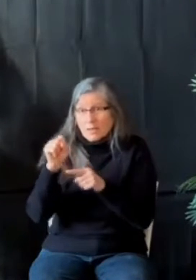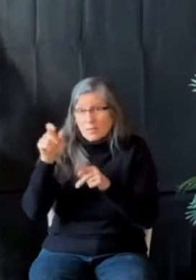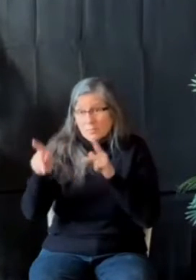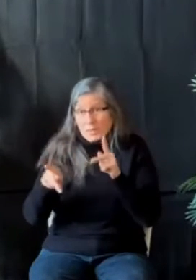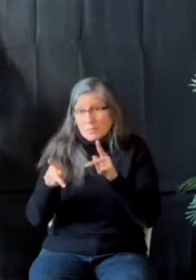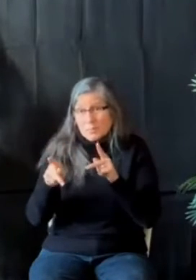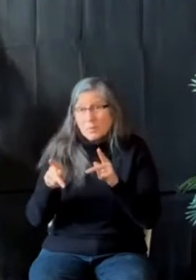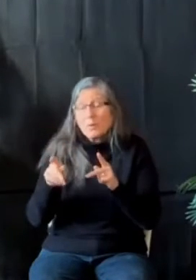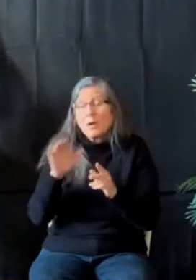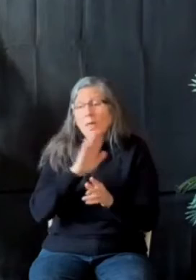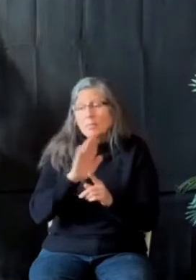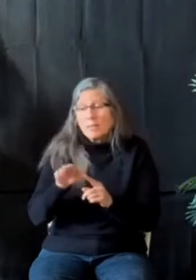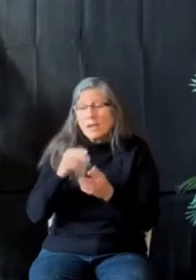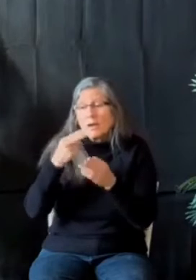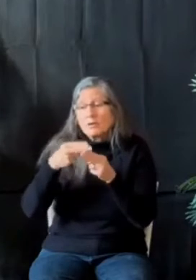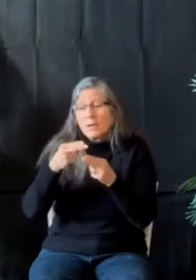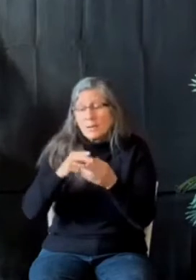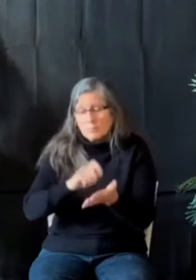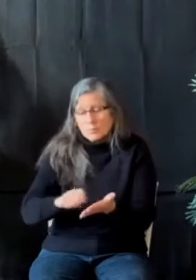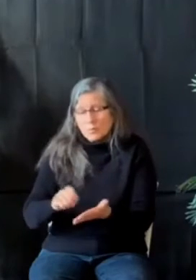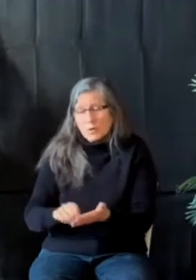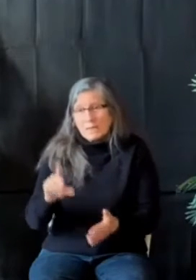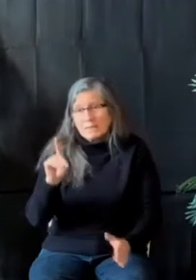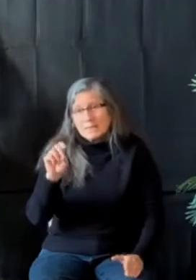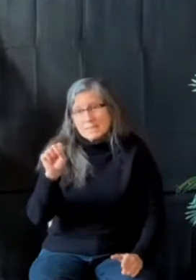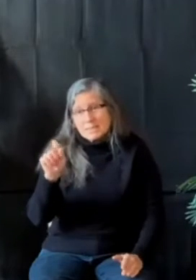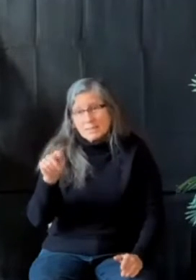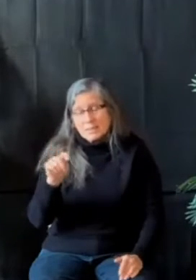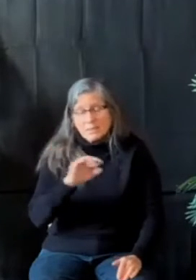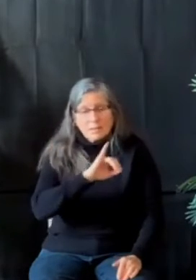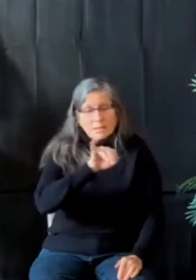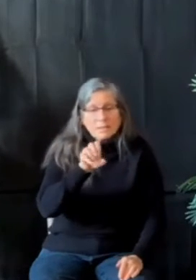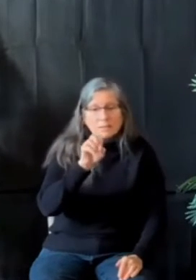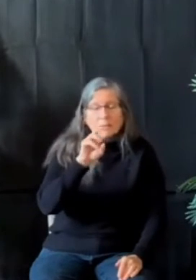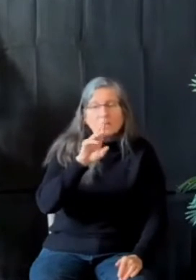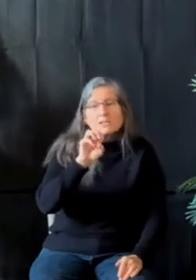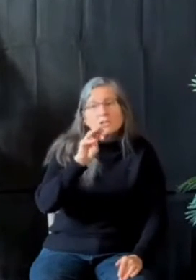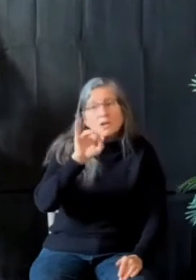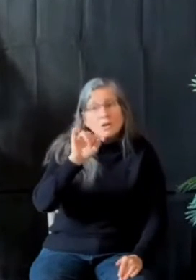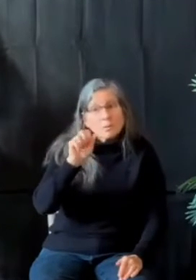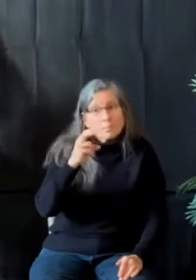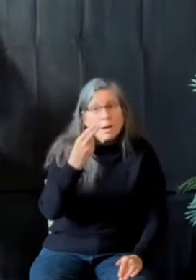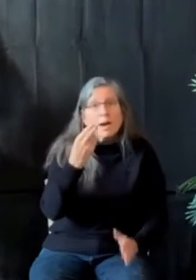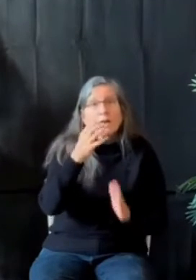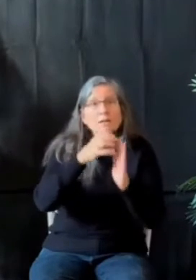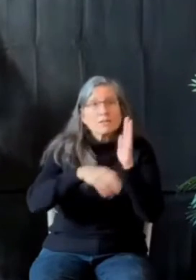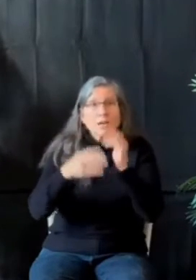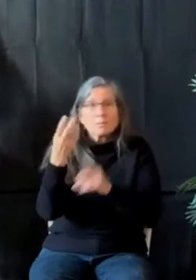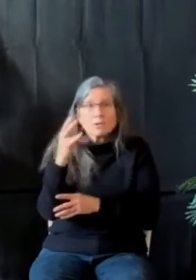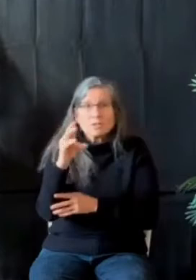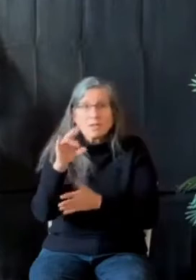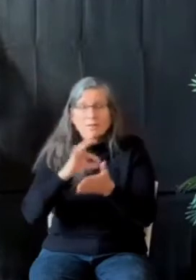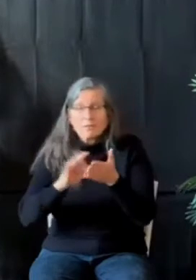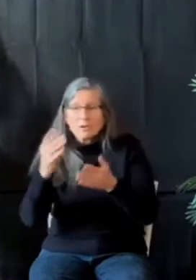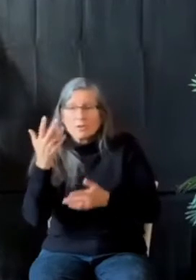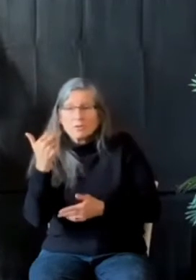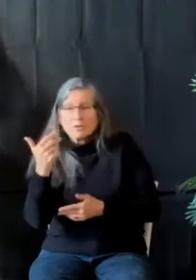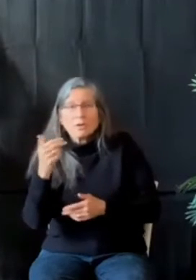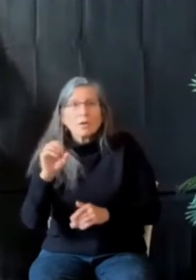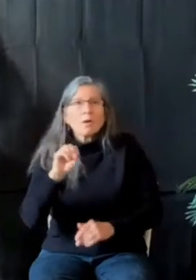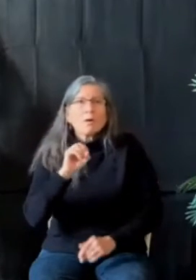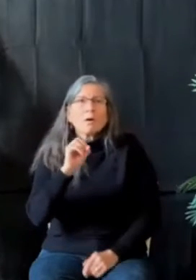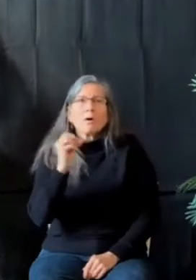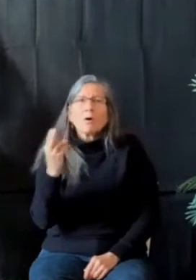this. In Jeremiah chapter 17 and verse 13, the scripture says, O Lord, the hope of